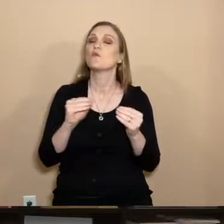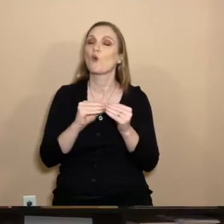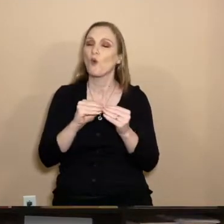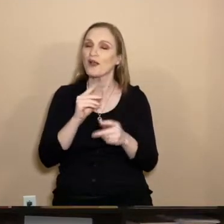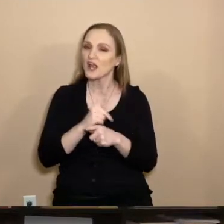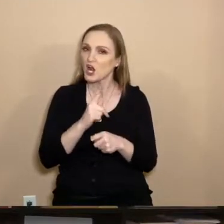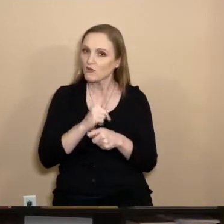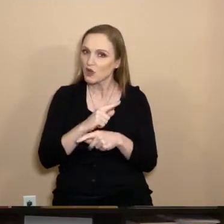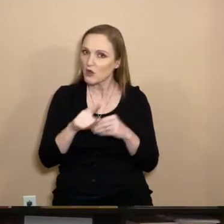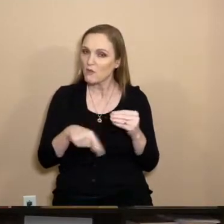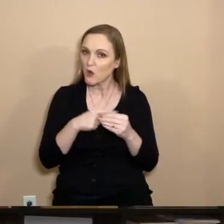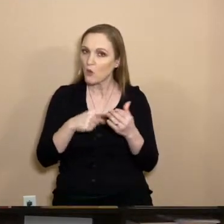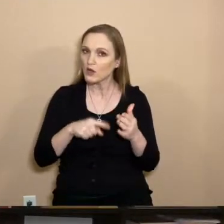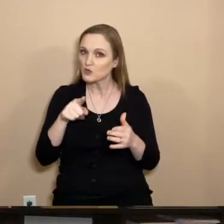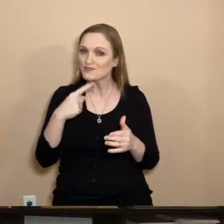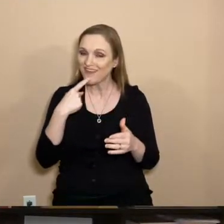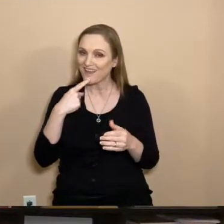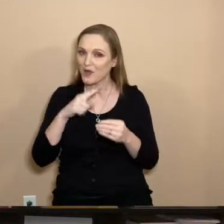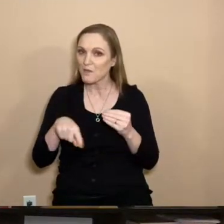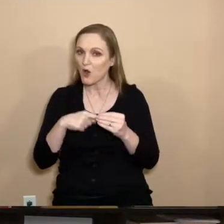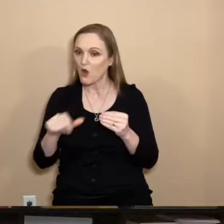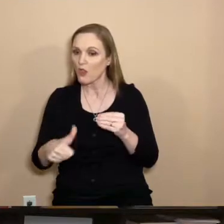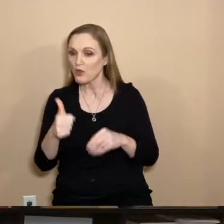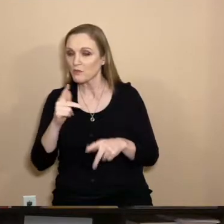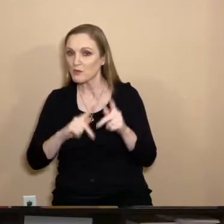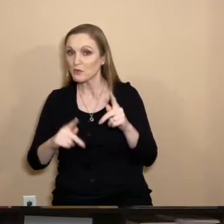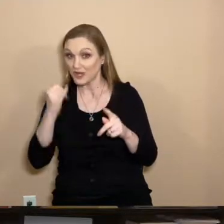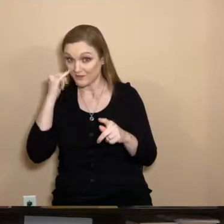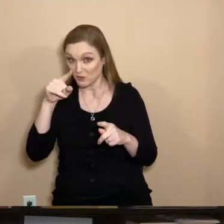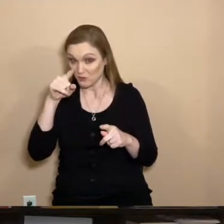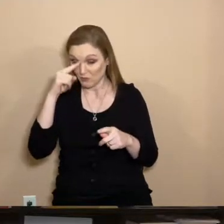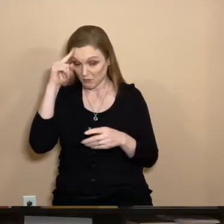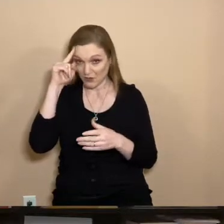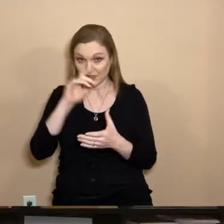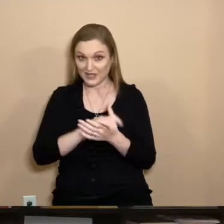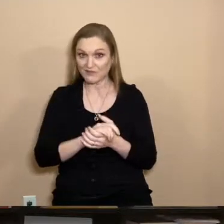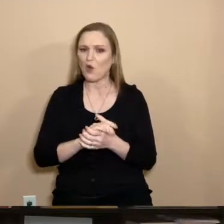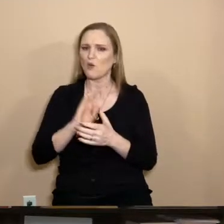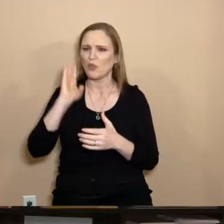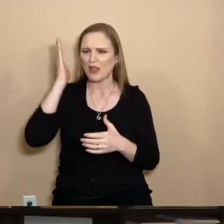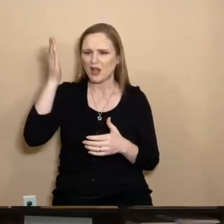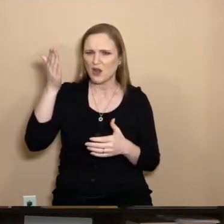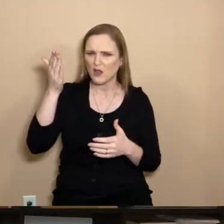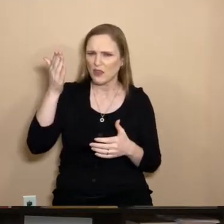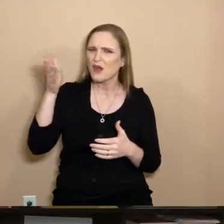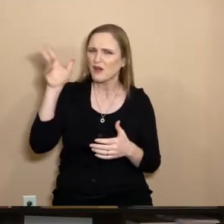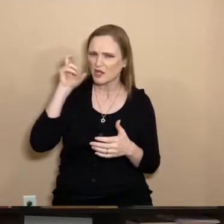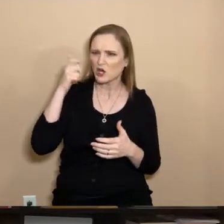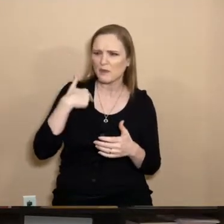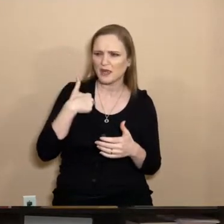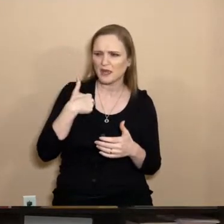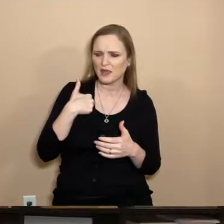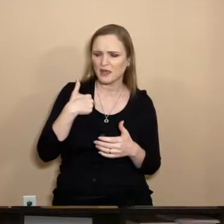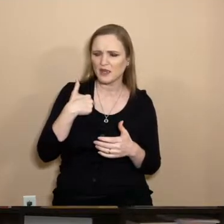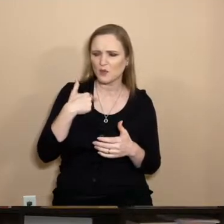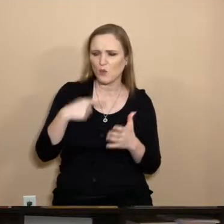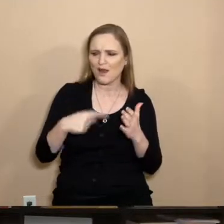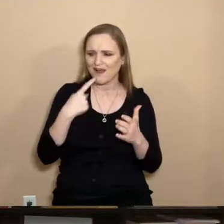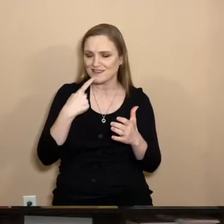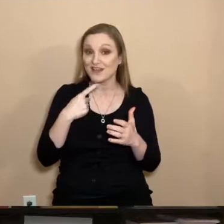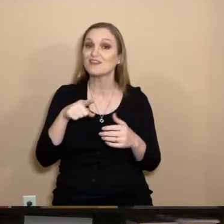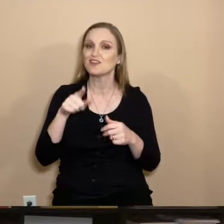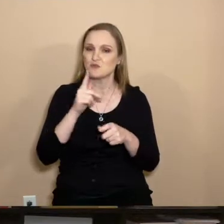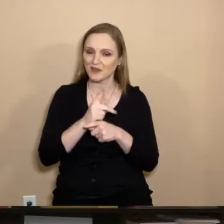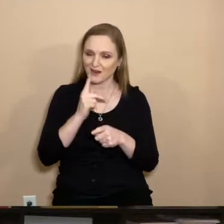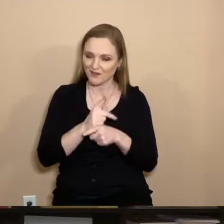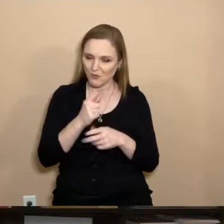the things that you say about others. If you believe that, well, they're ultimately going to hear what we're saying, then you're going to be much more careful about what you say about